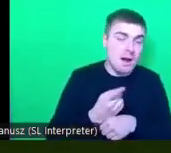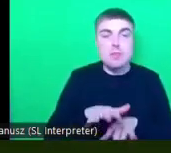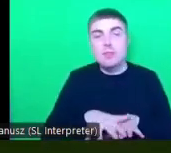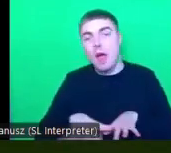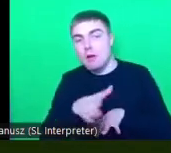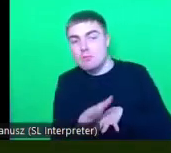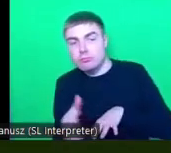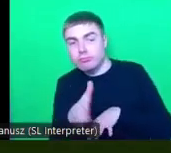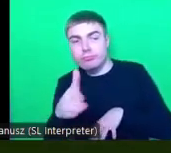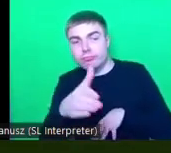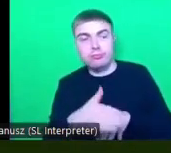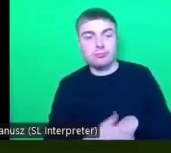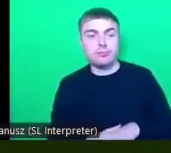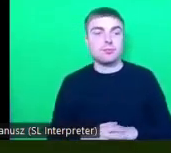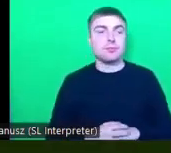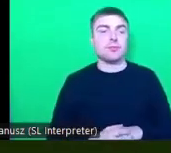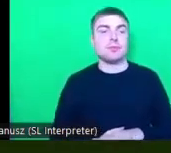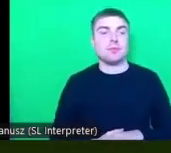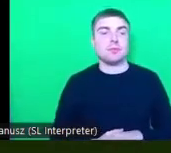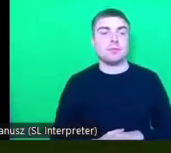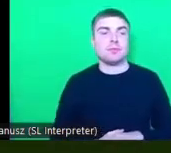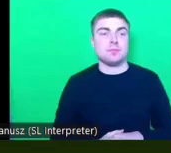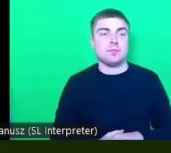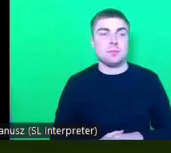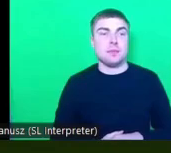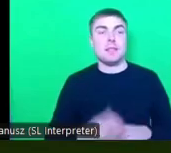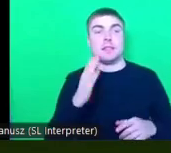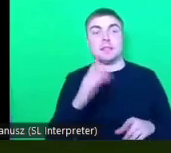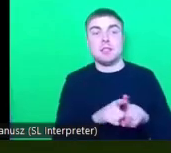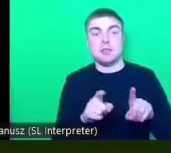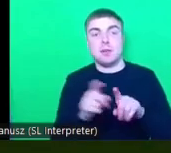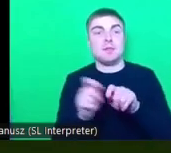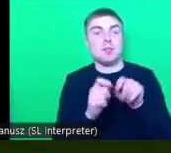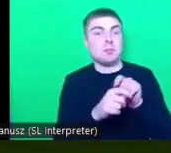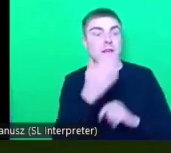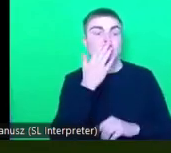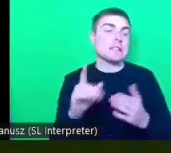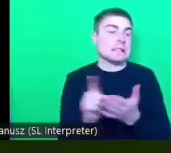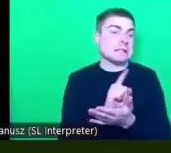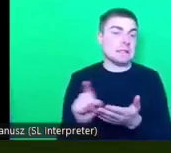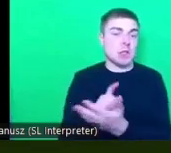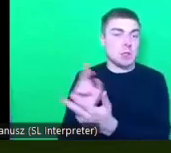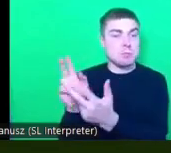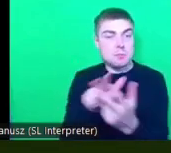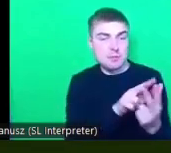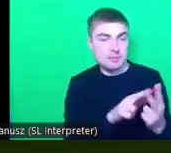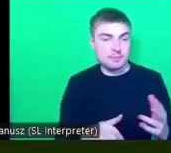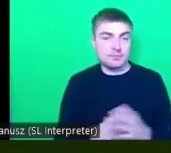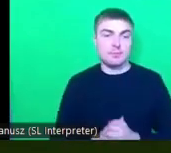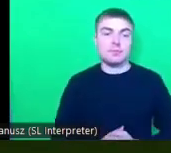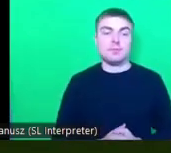moose move in the landscape. So it's a value between 0 and 1, where either they move directionally or in a more